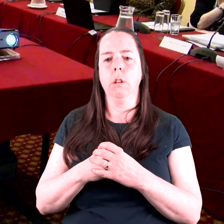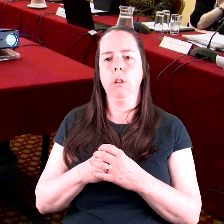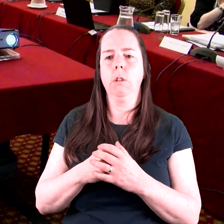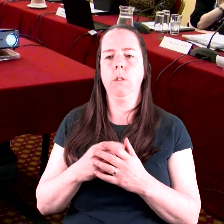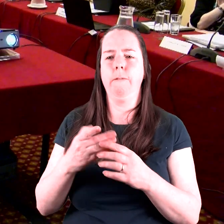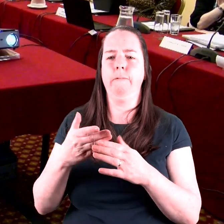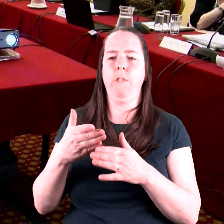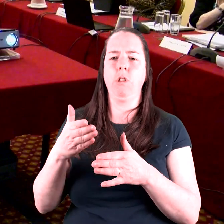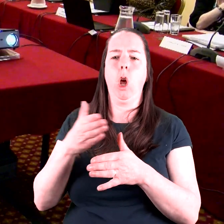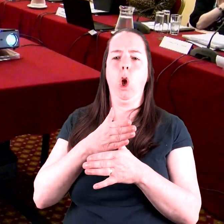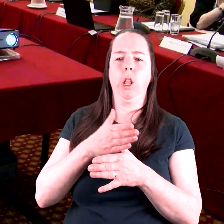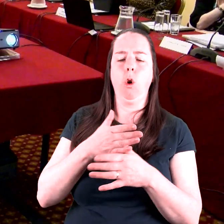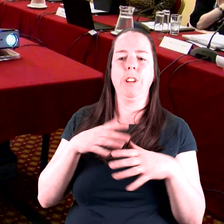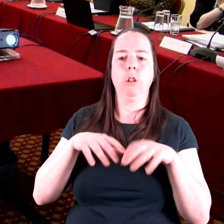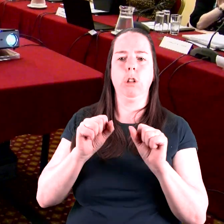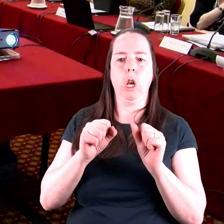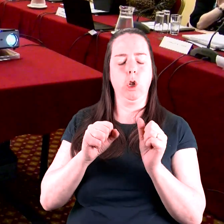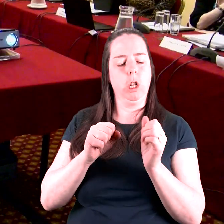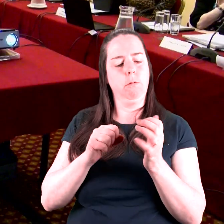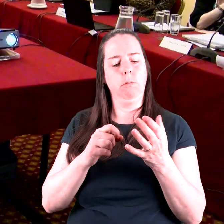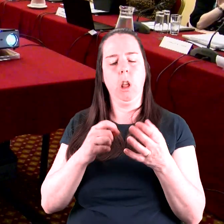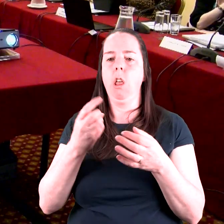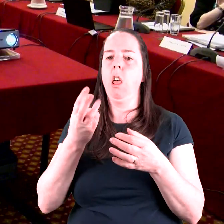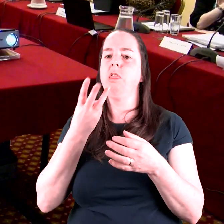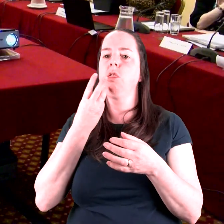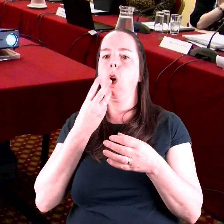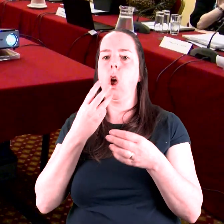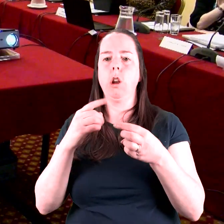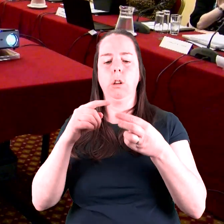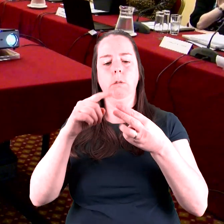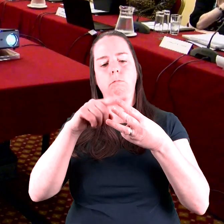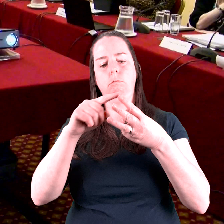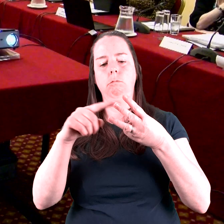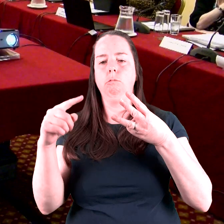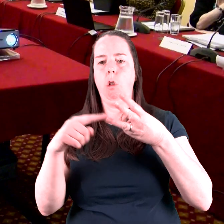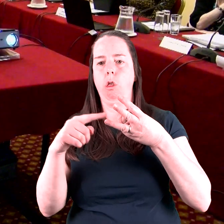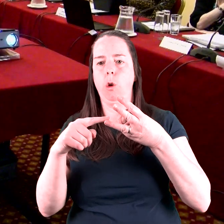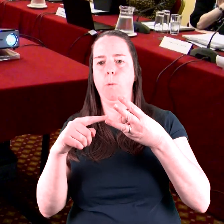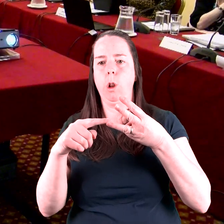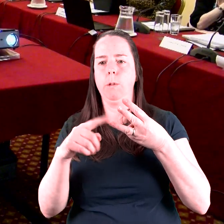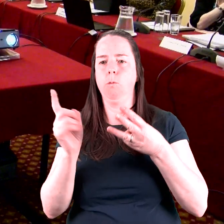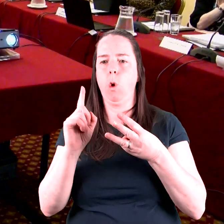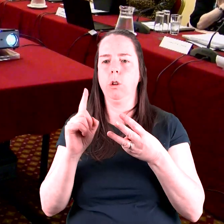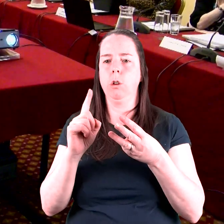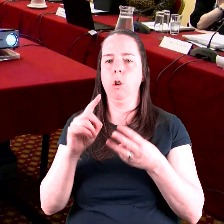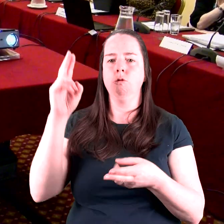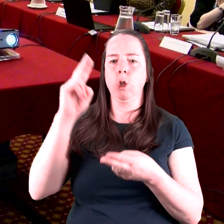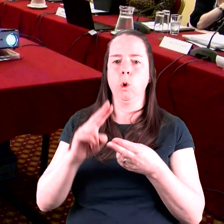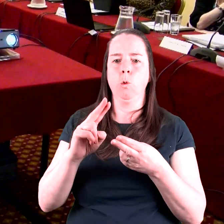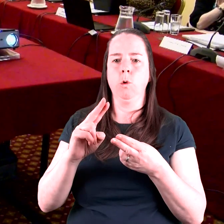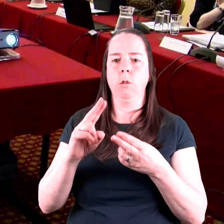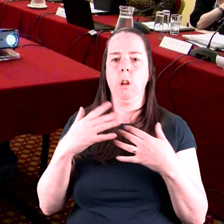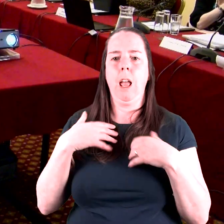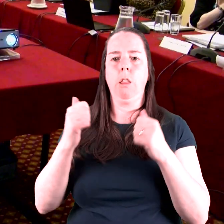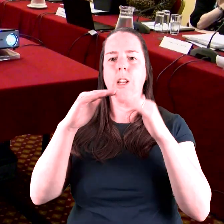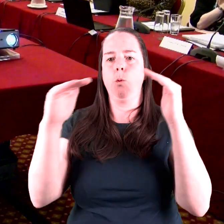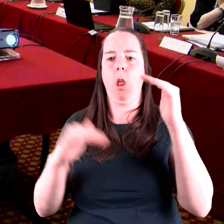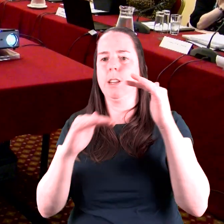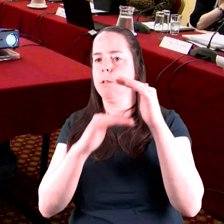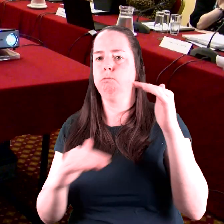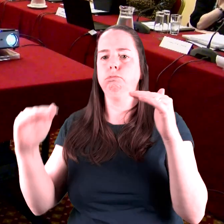I saw very early on in the introduction the 3rd bullet point was reduce health inequalities, that